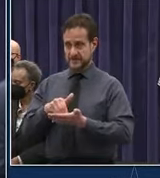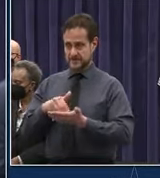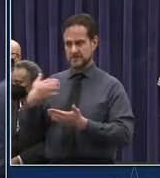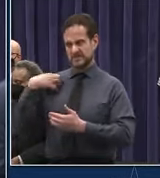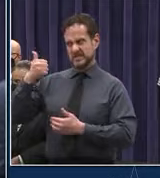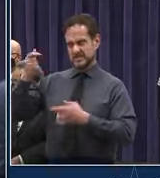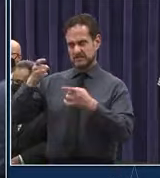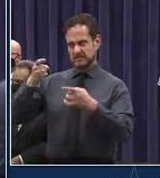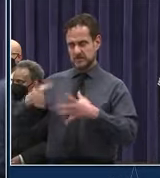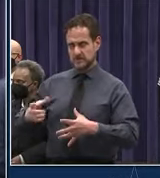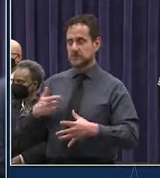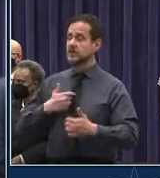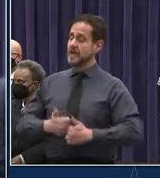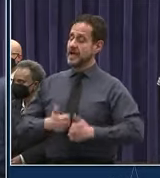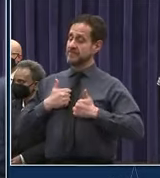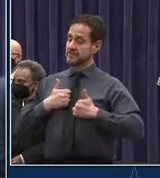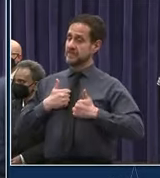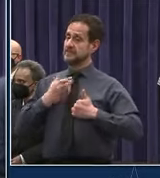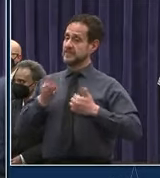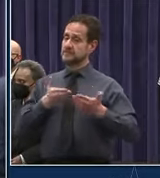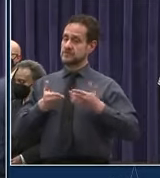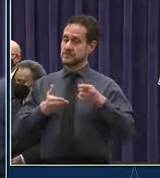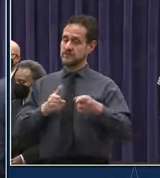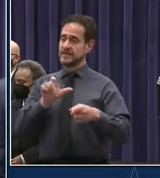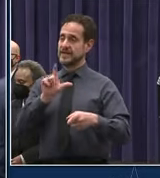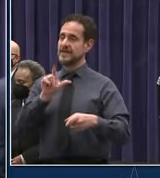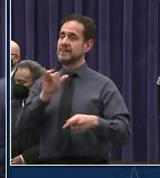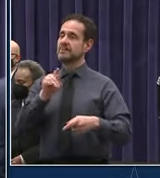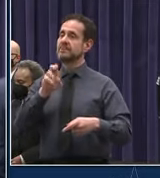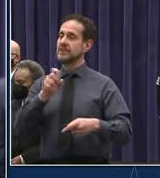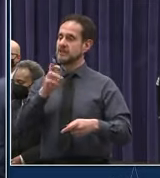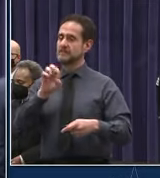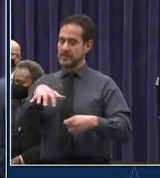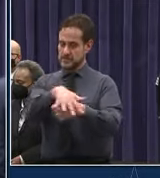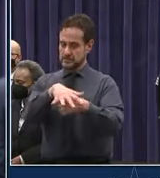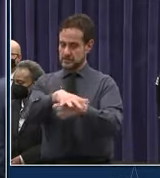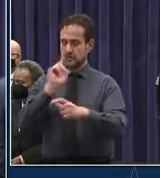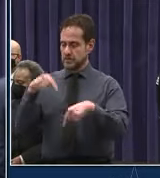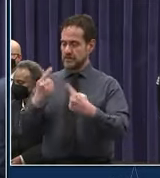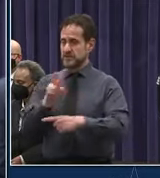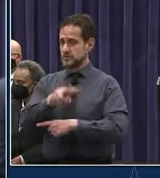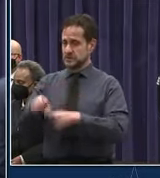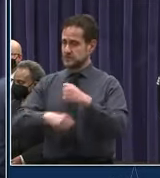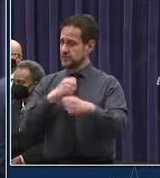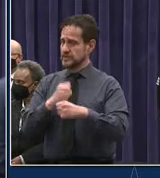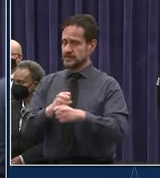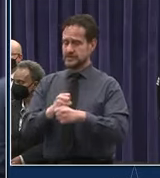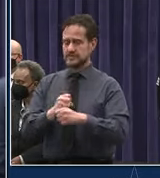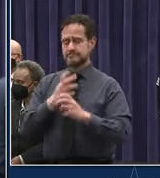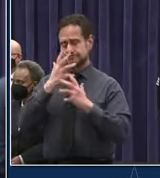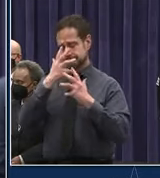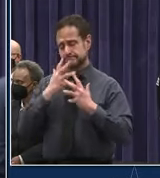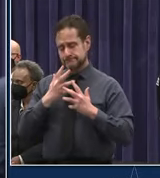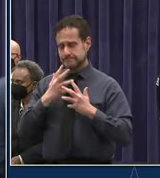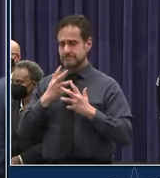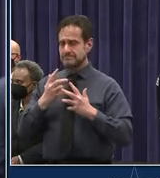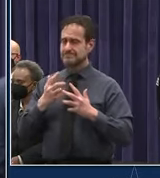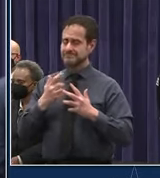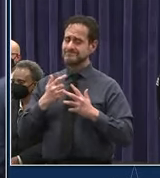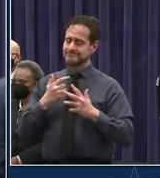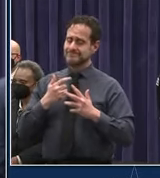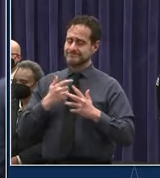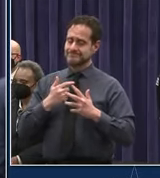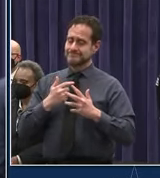And I've lived and served in Little Village for the past 22 years. Sadly, I've buried dozens of young